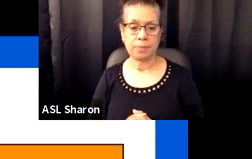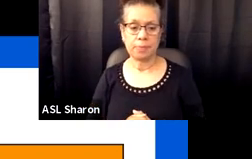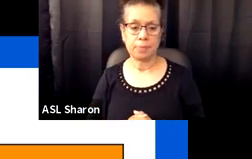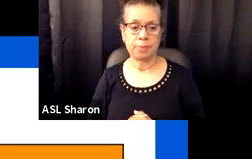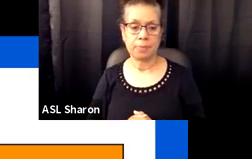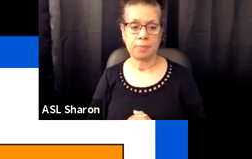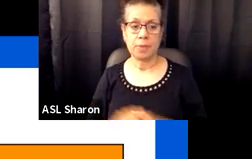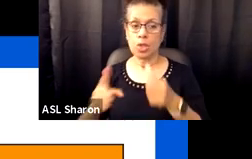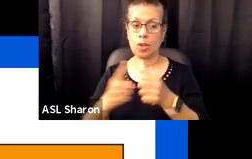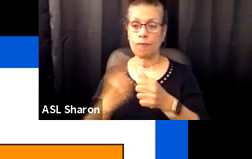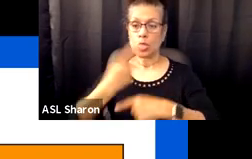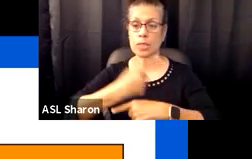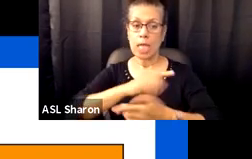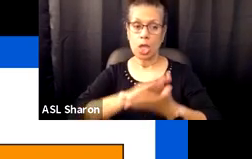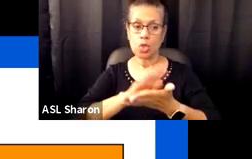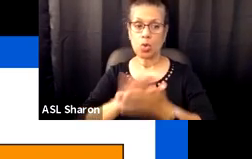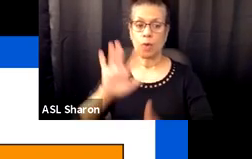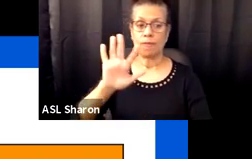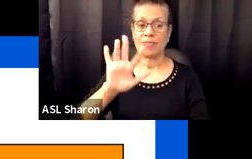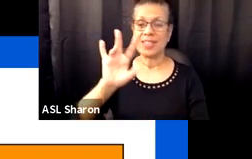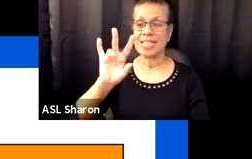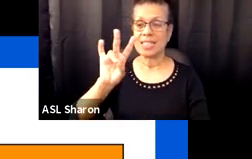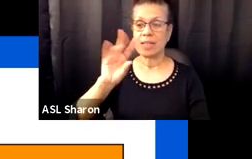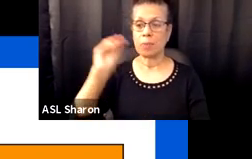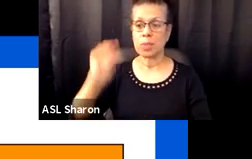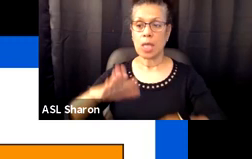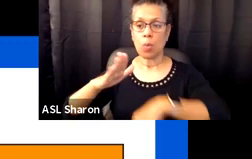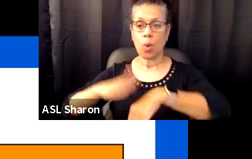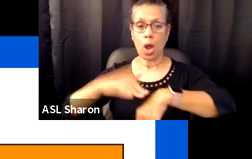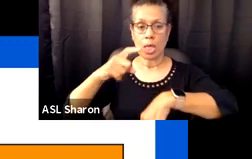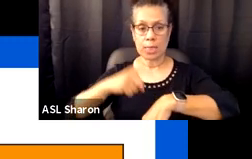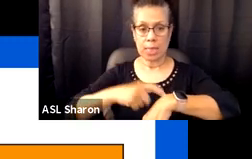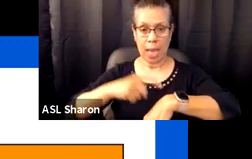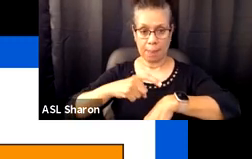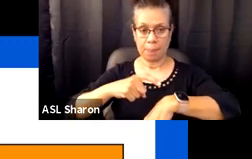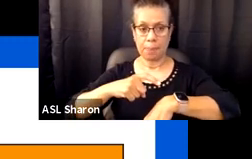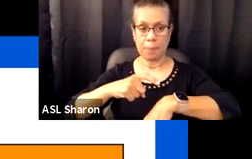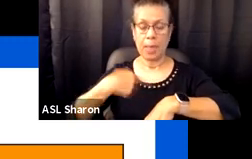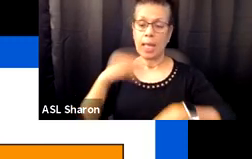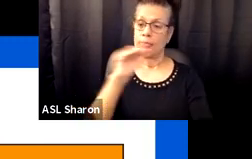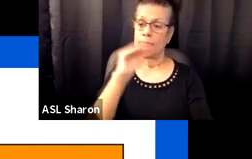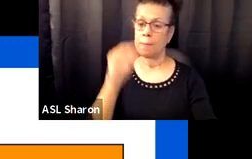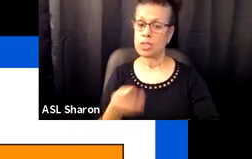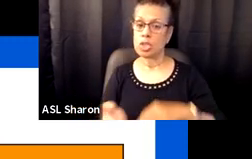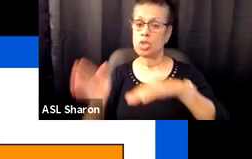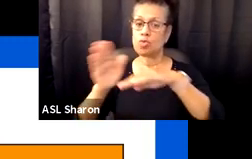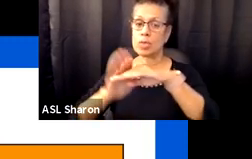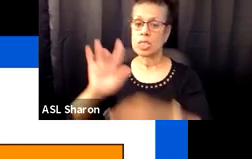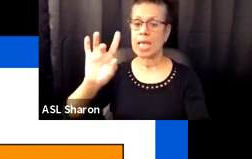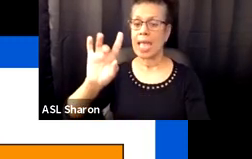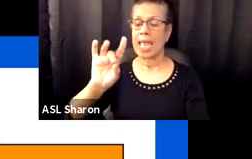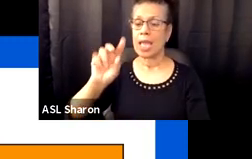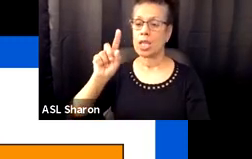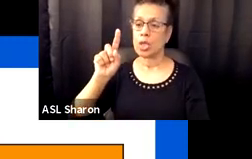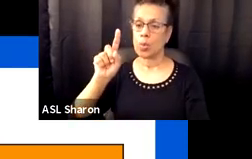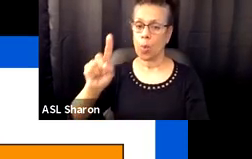on the first day of school 57 of buses were on time and that percentage increased to 81 percent the second